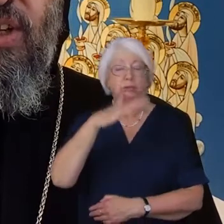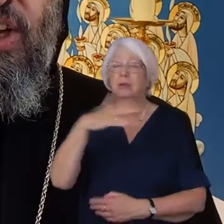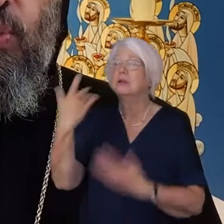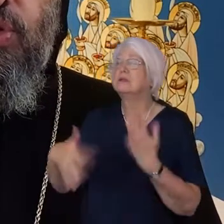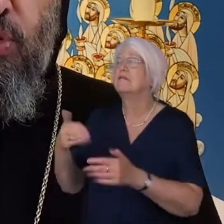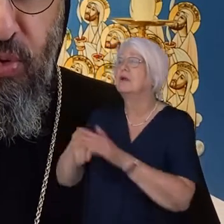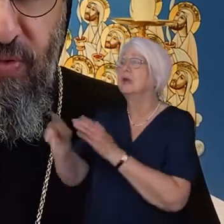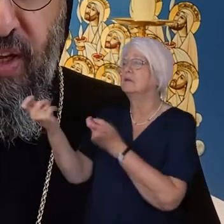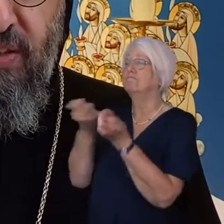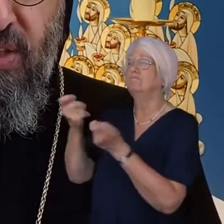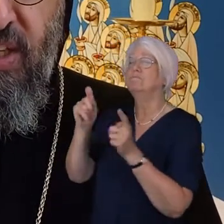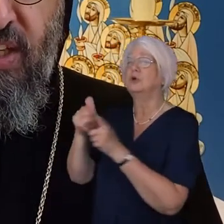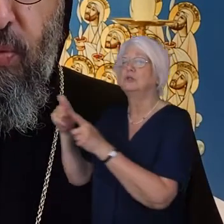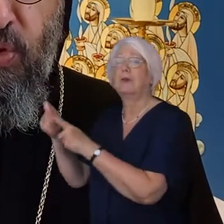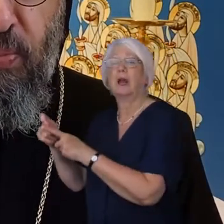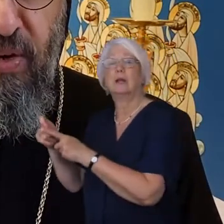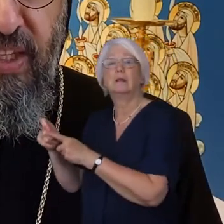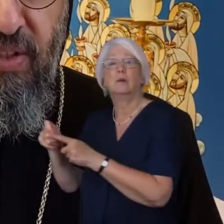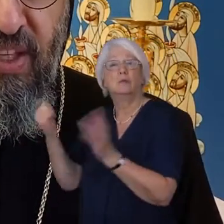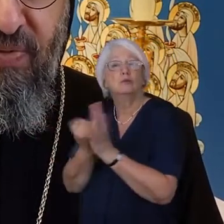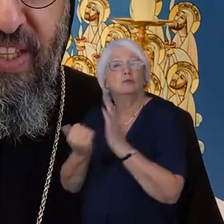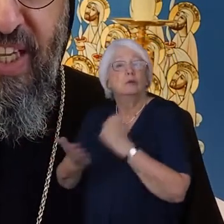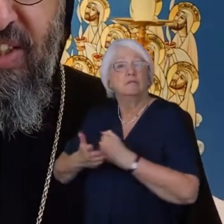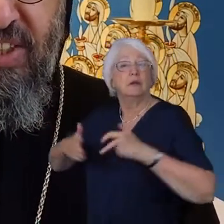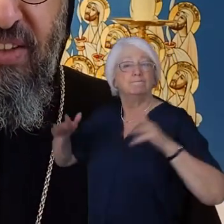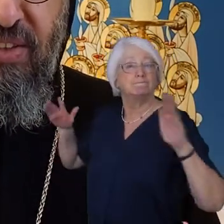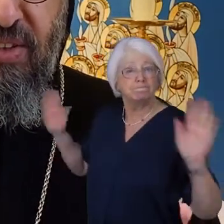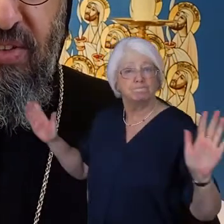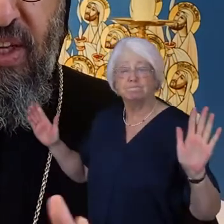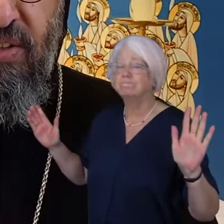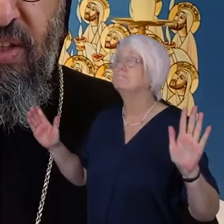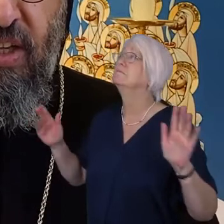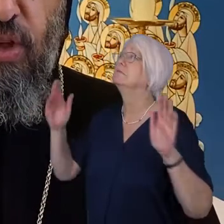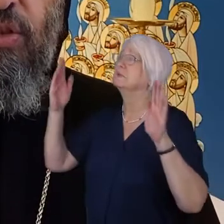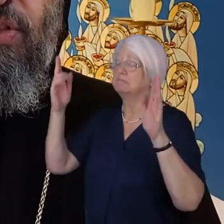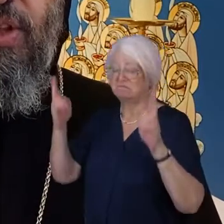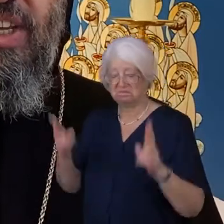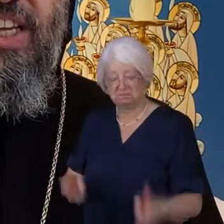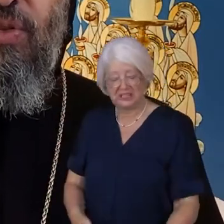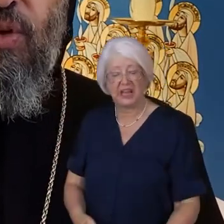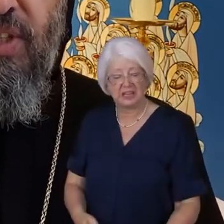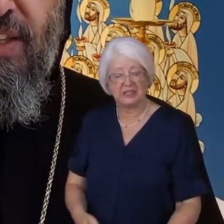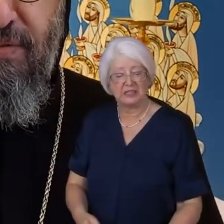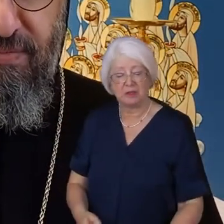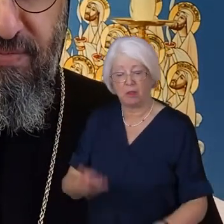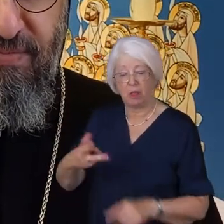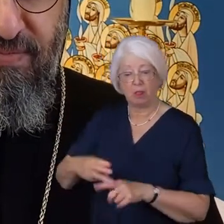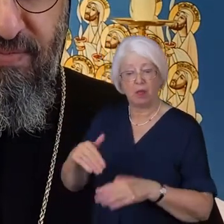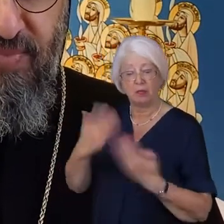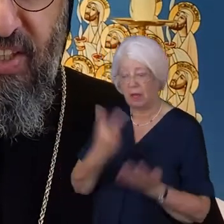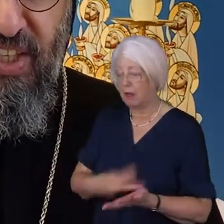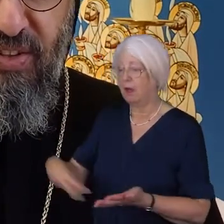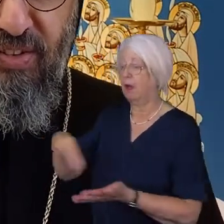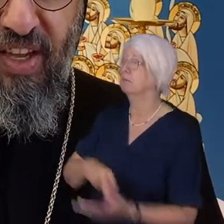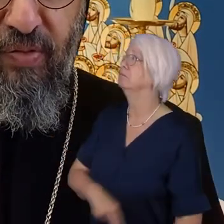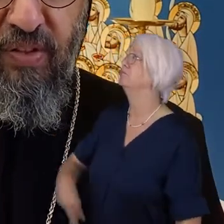Pilate, was crucified, was buried, he descended to the dead, and on the third day he rose again.